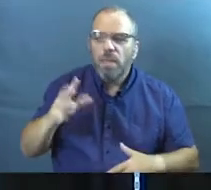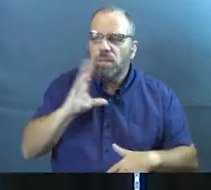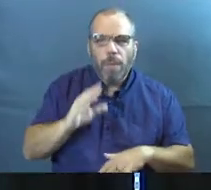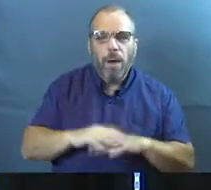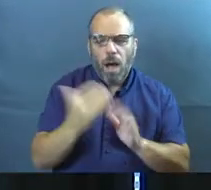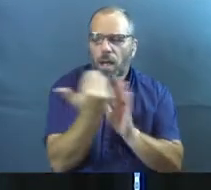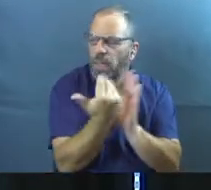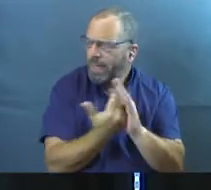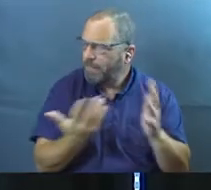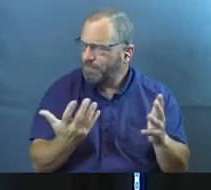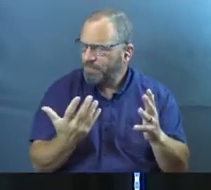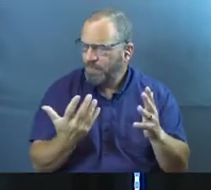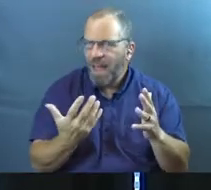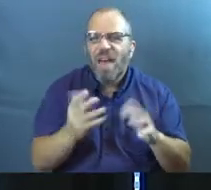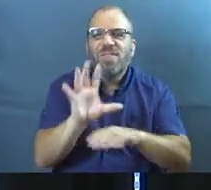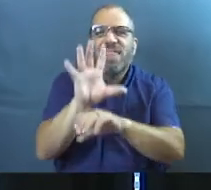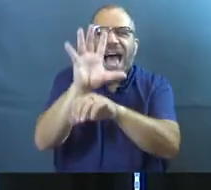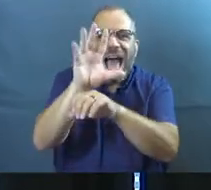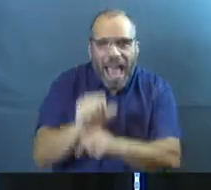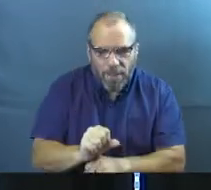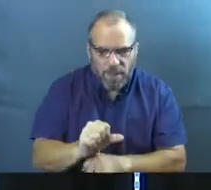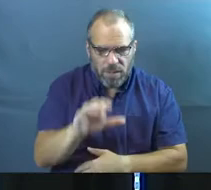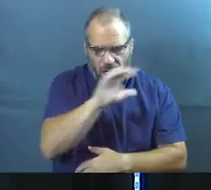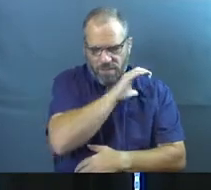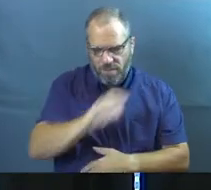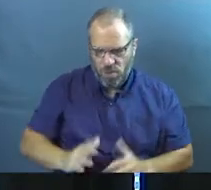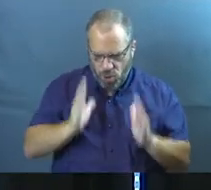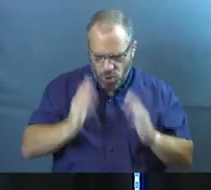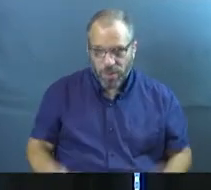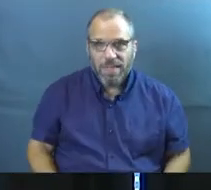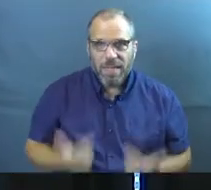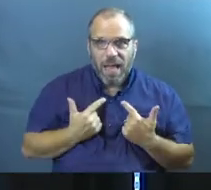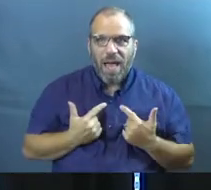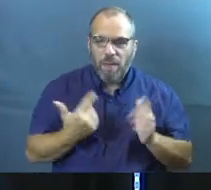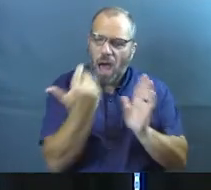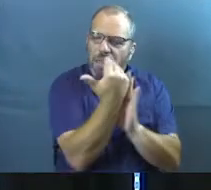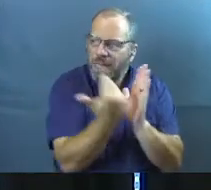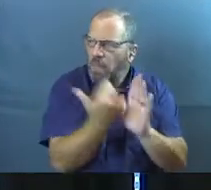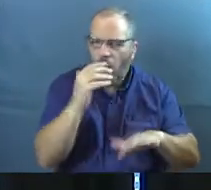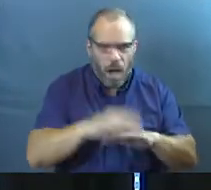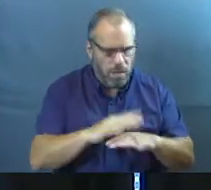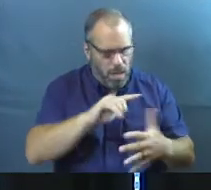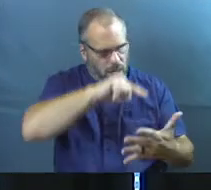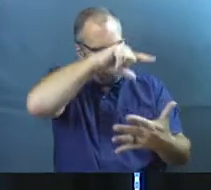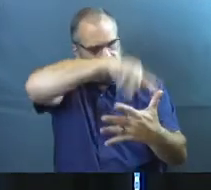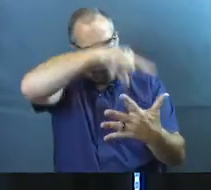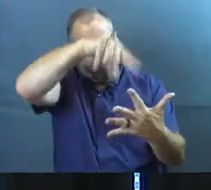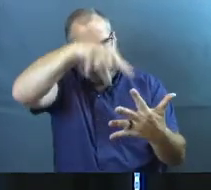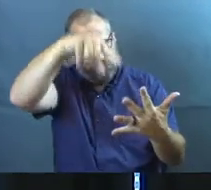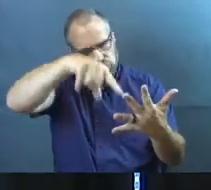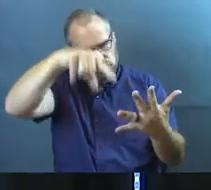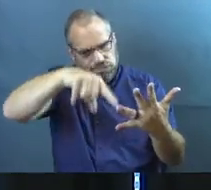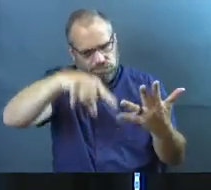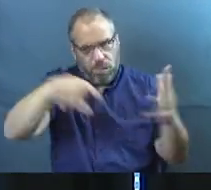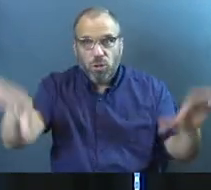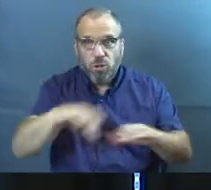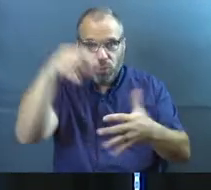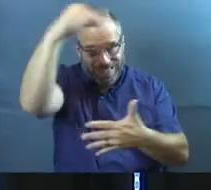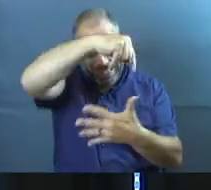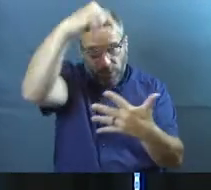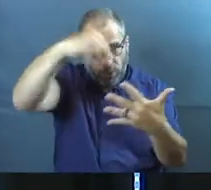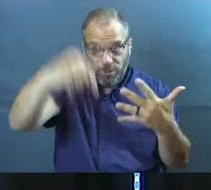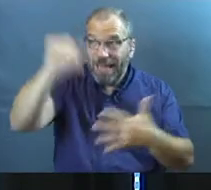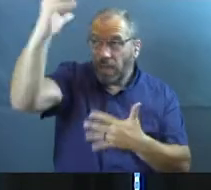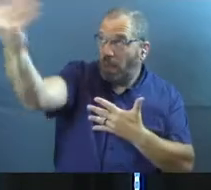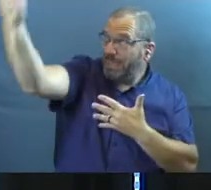do a series on the habits of the Christian life. Let's do a series on these are all the things that we're supposed to do, God tells